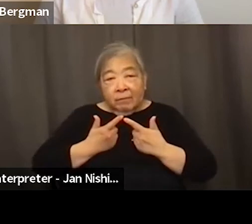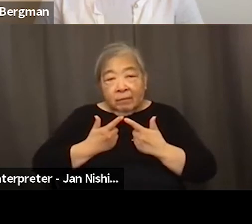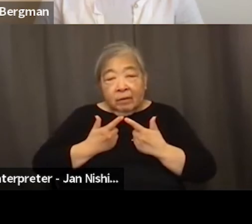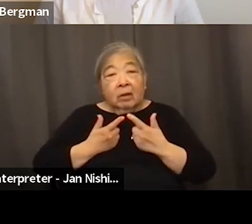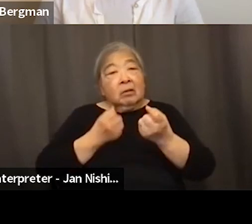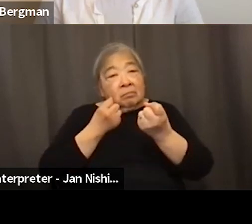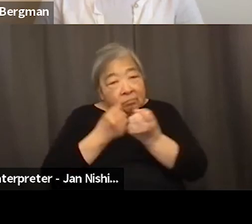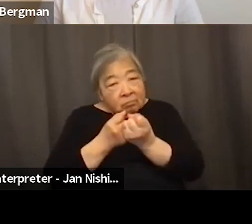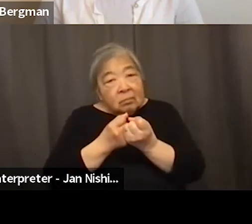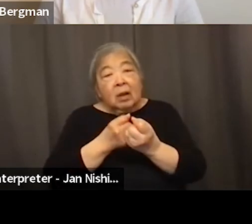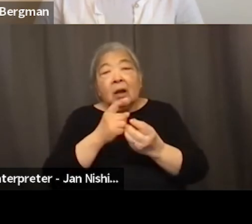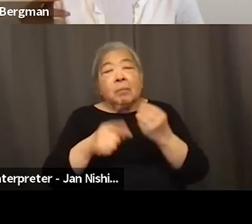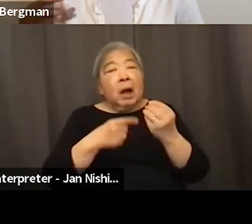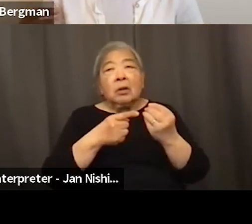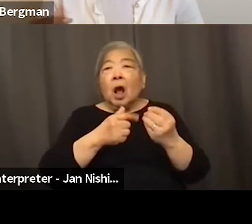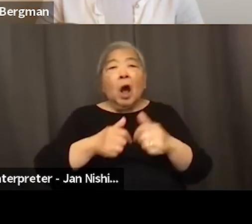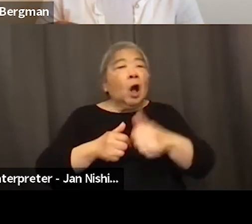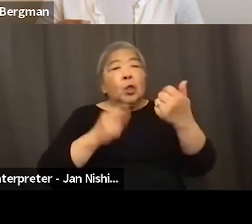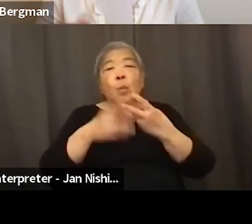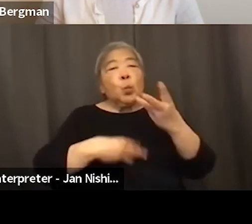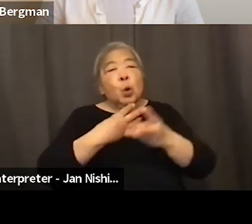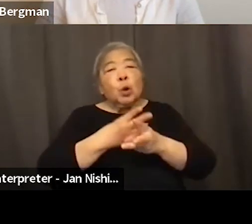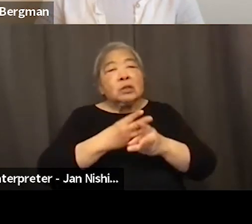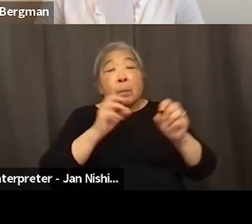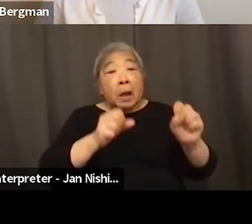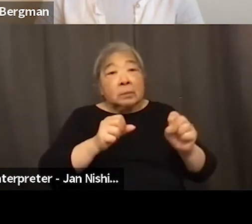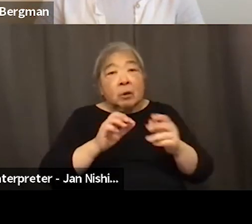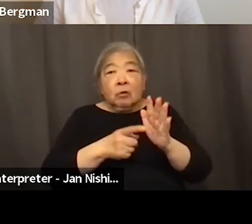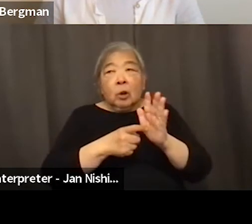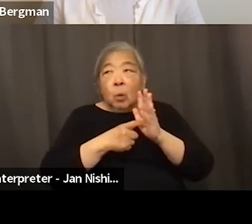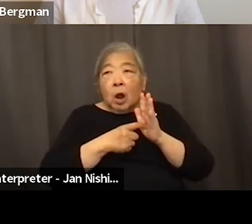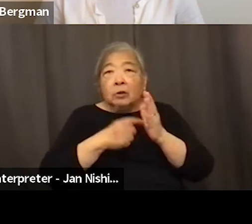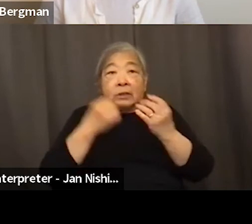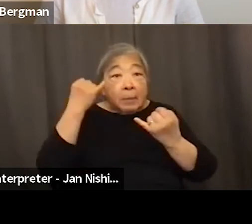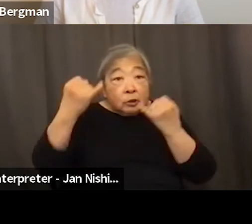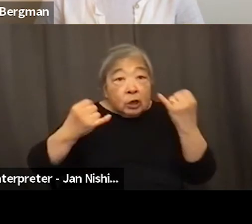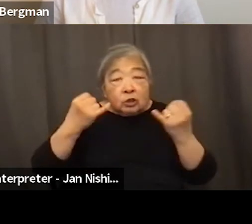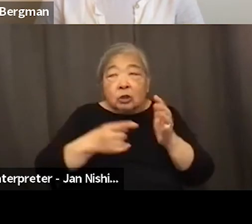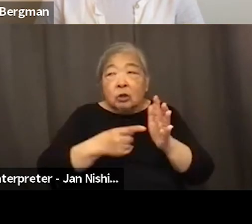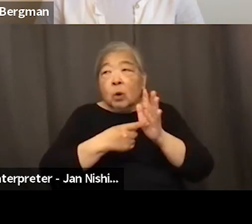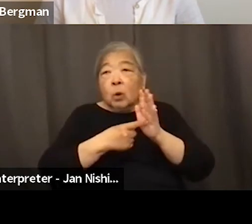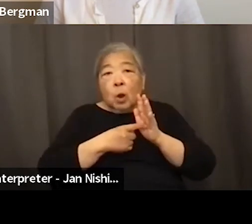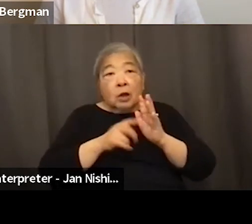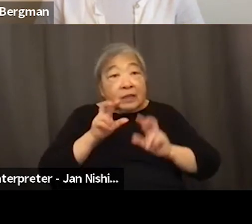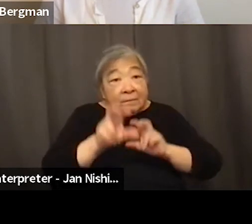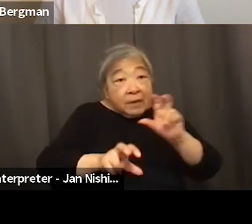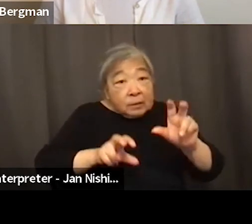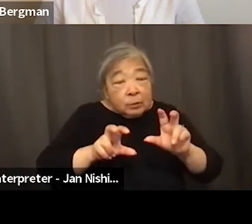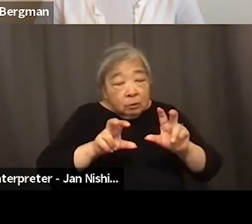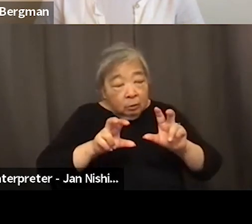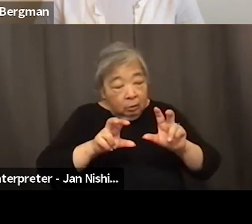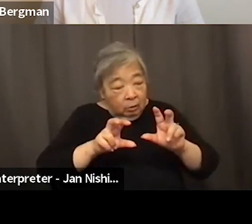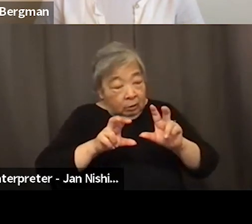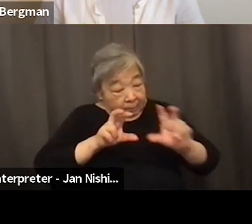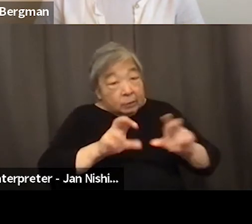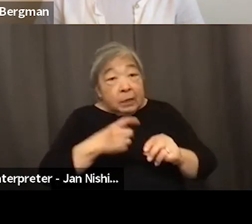worlds being possible. And that requires an investment in imagination. It requires an investment in us and a belief in